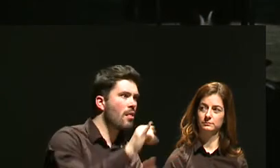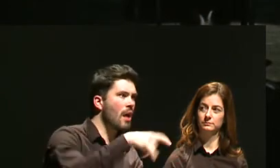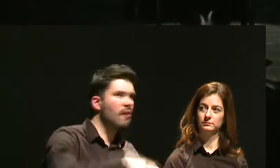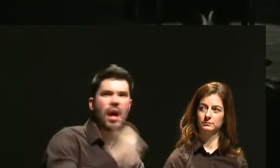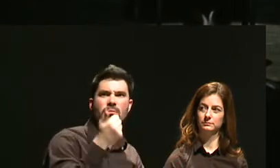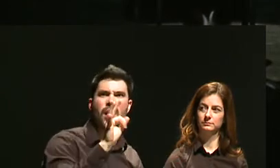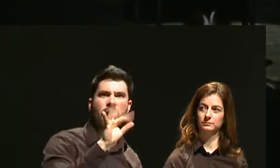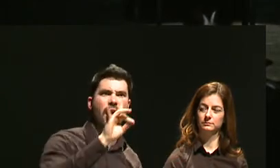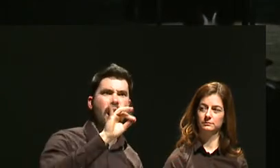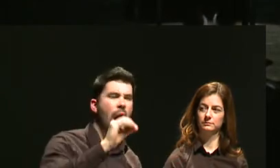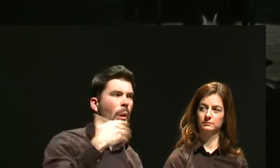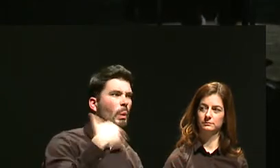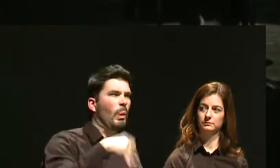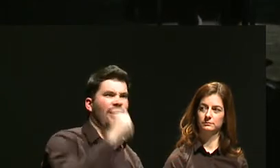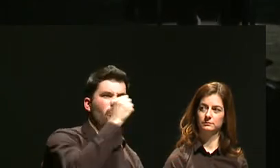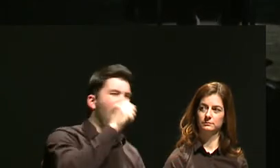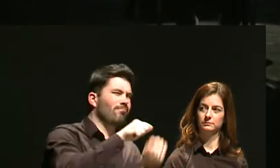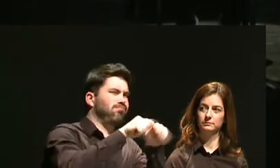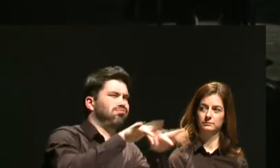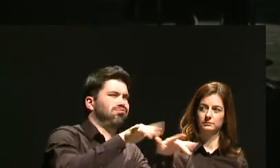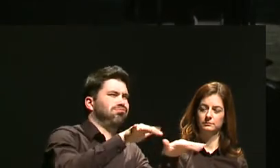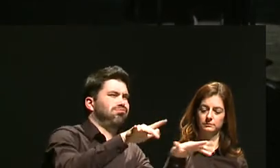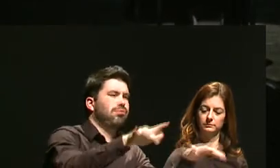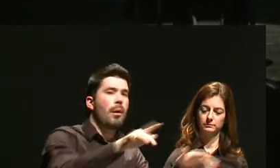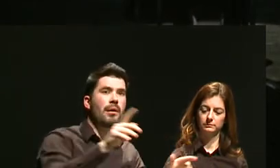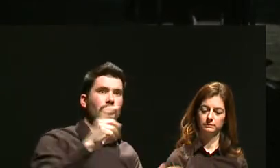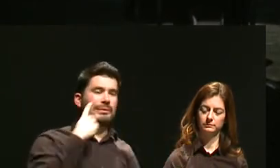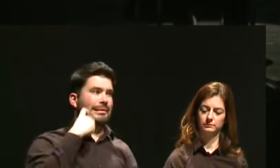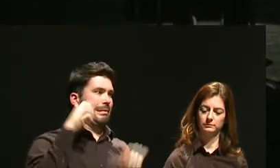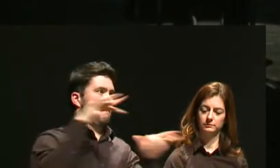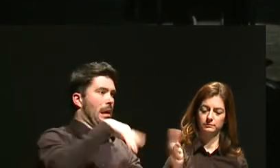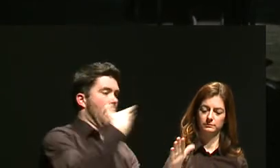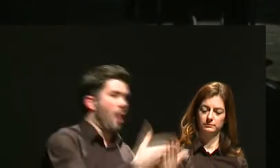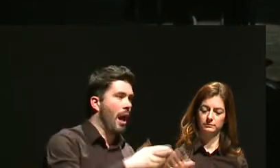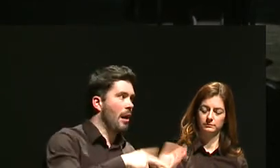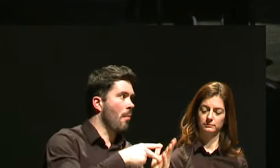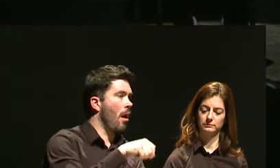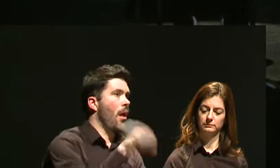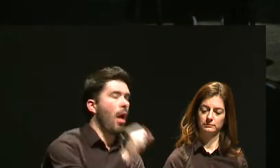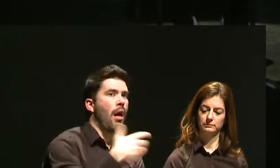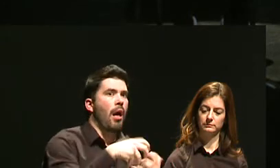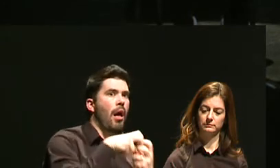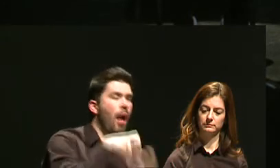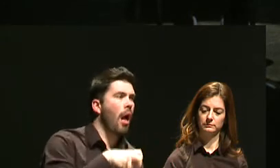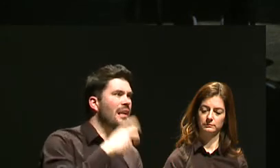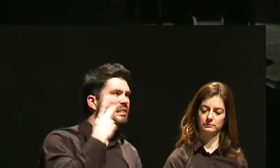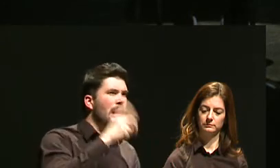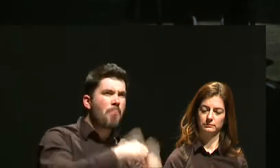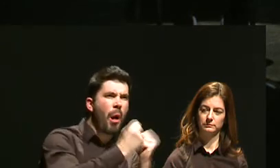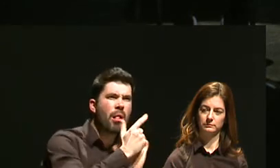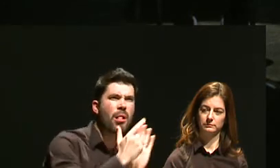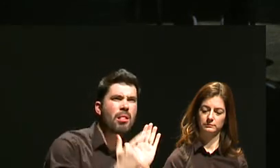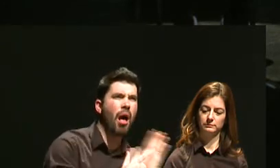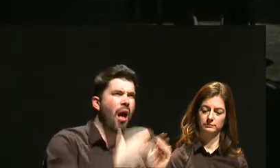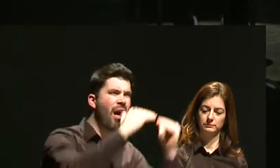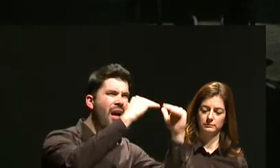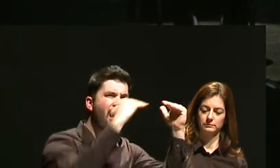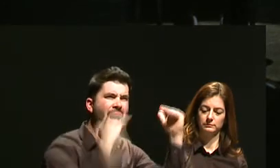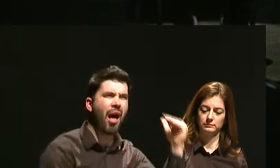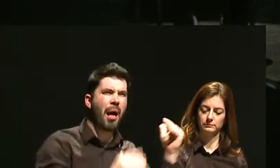As a new immigrant in New York City in the 1980s, it is an eye-opening experience. He sees crime, inequality,